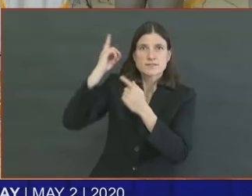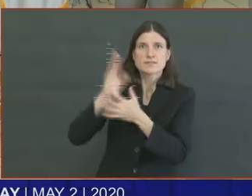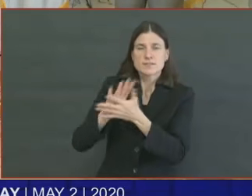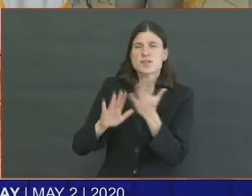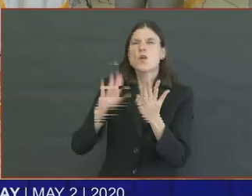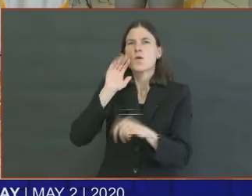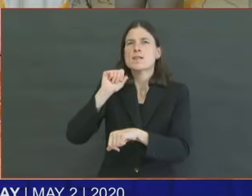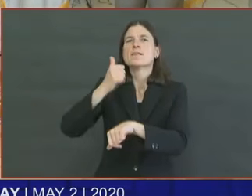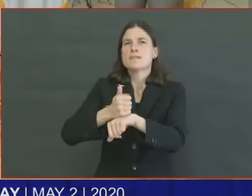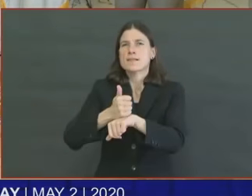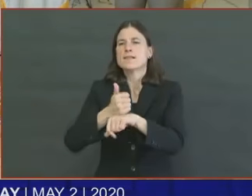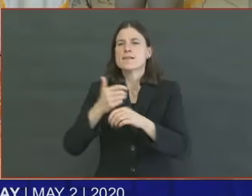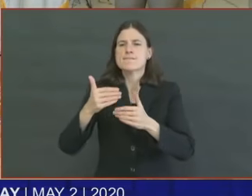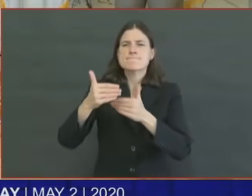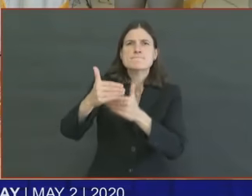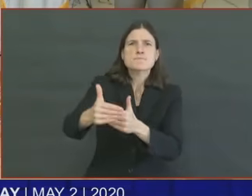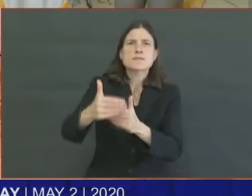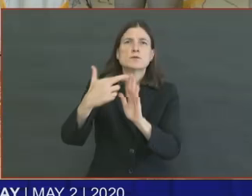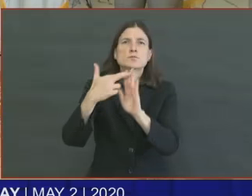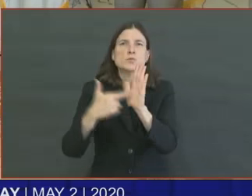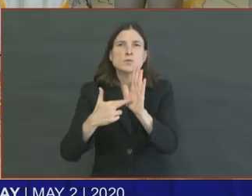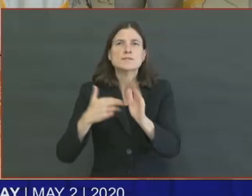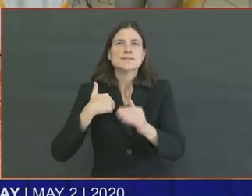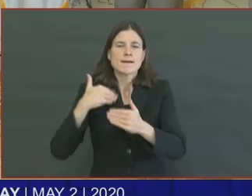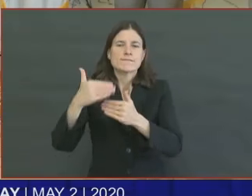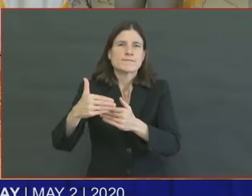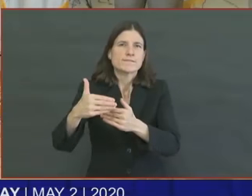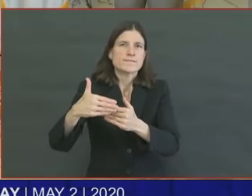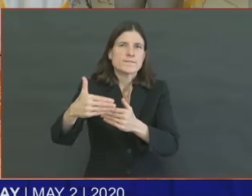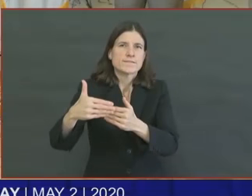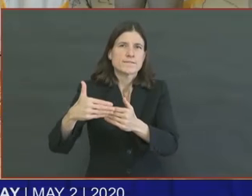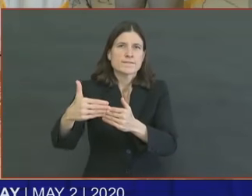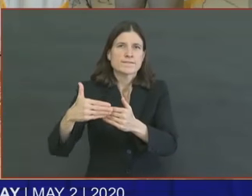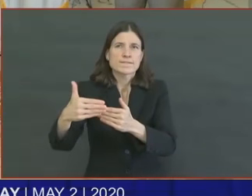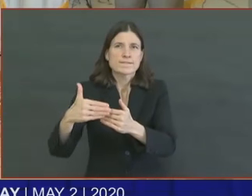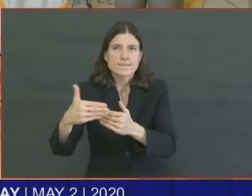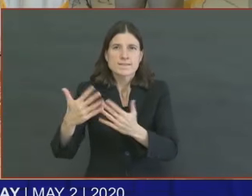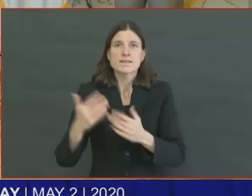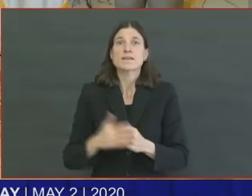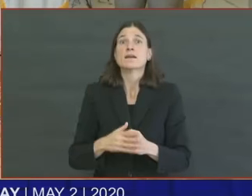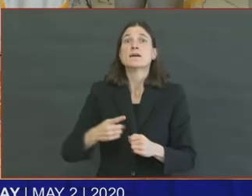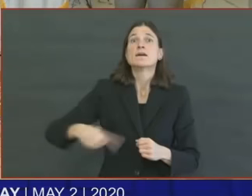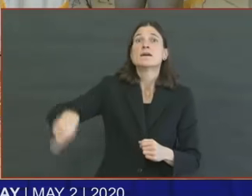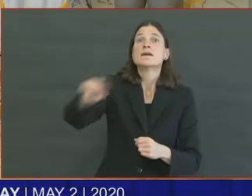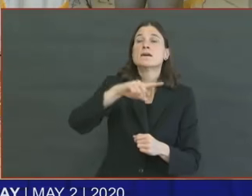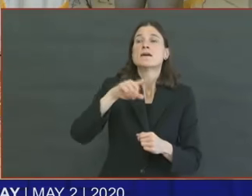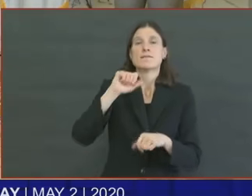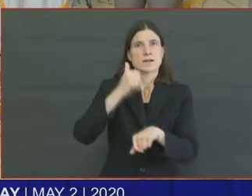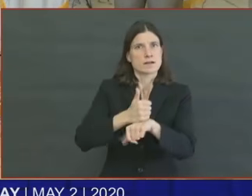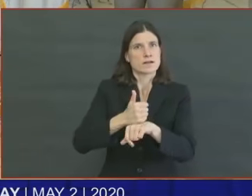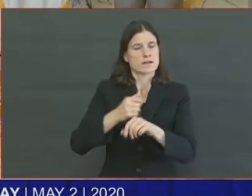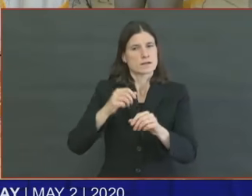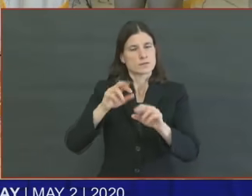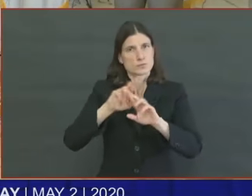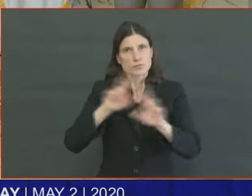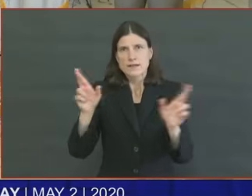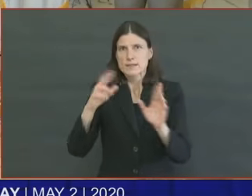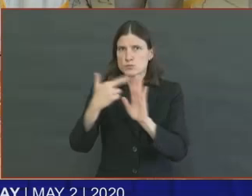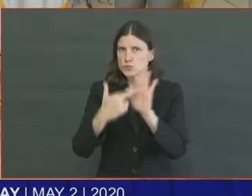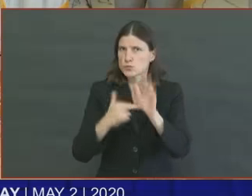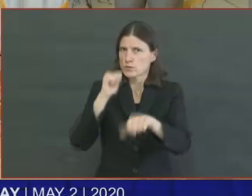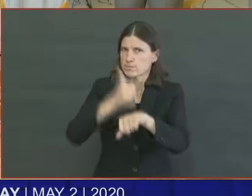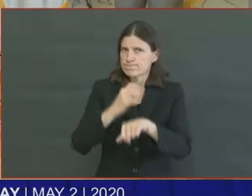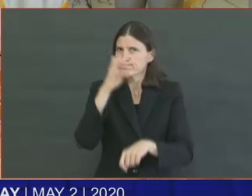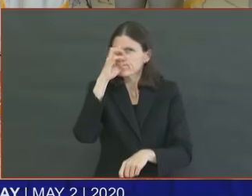be very specific cleaning protocols, probably reservation systems, and it might be that there may be some